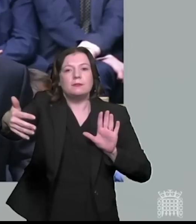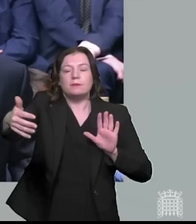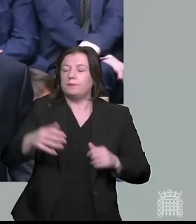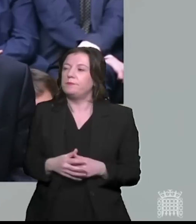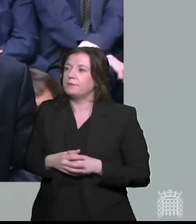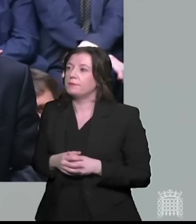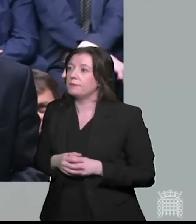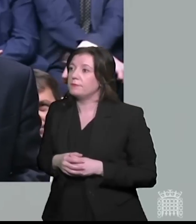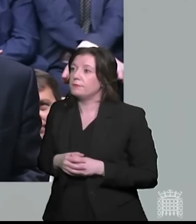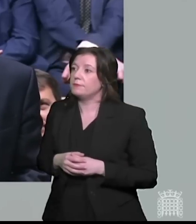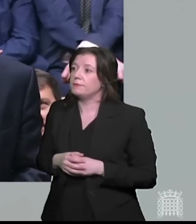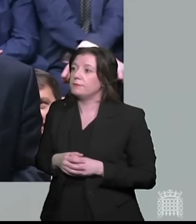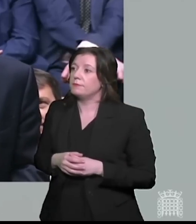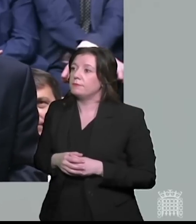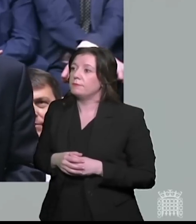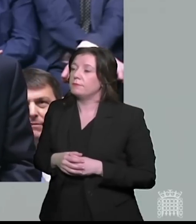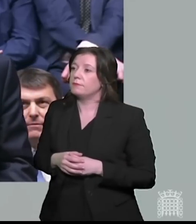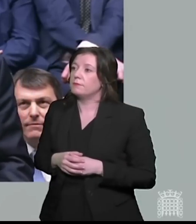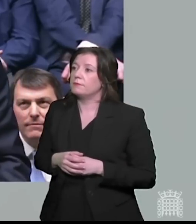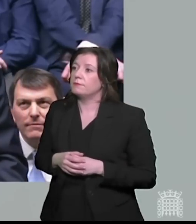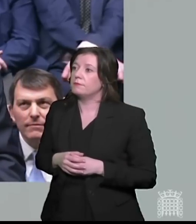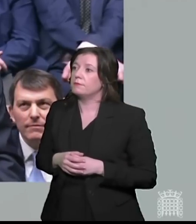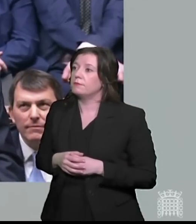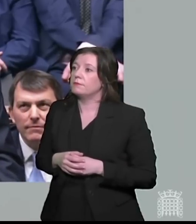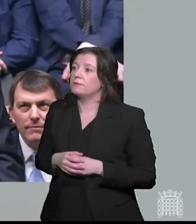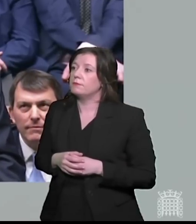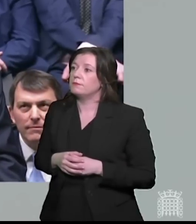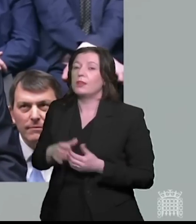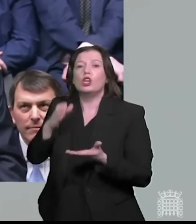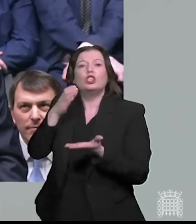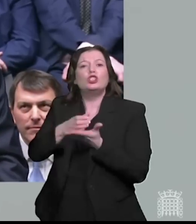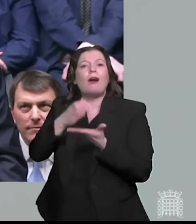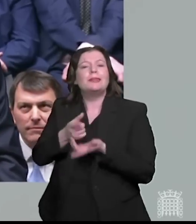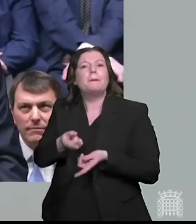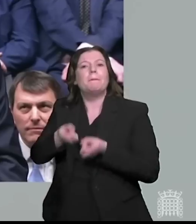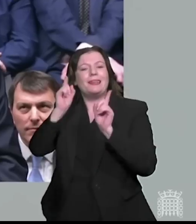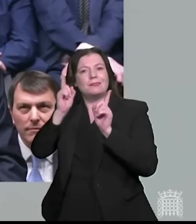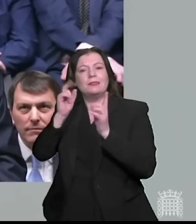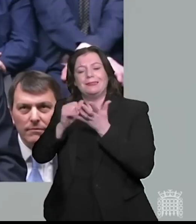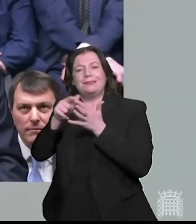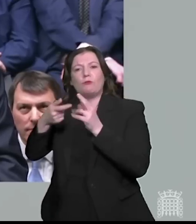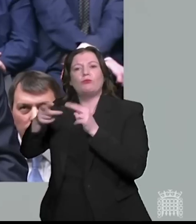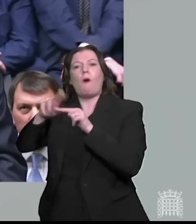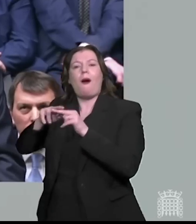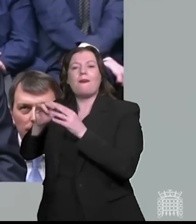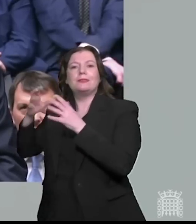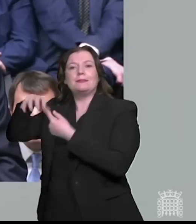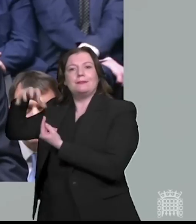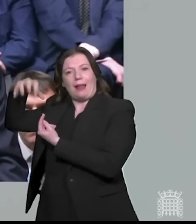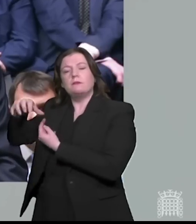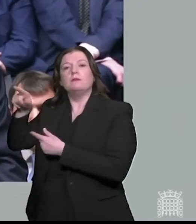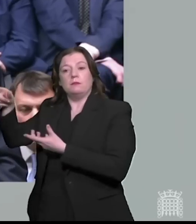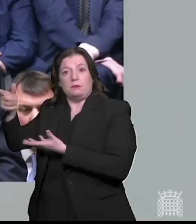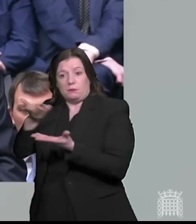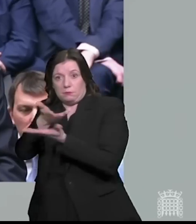I have also heard from my right honourable friend, the Charities Minister, and his Secretary of State about the